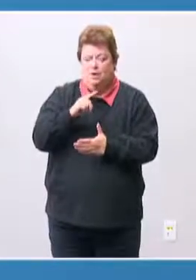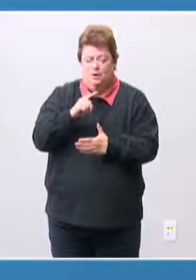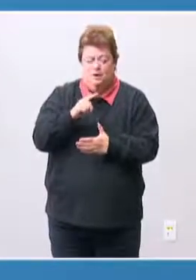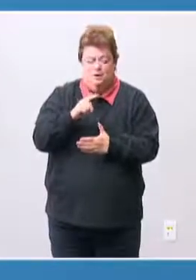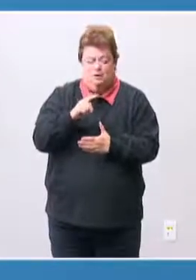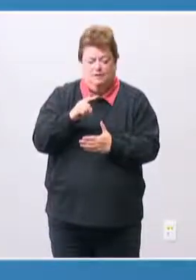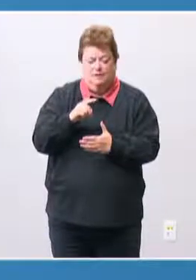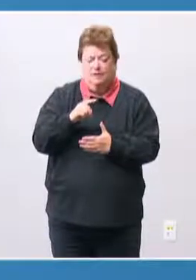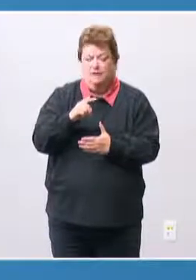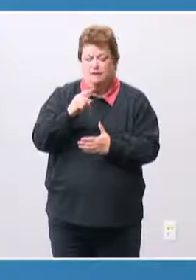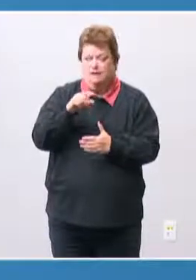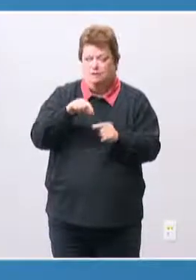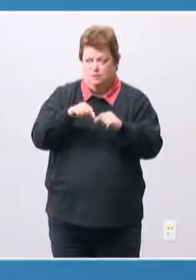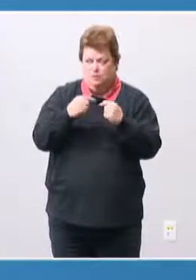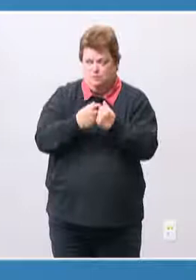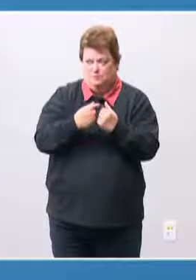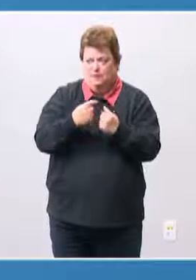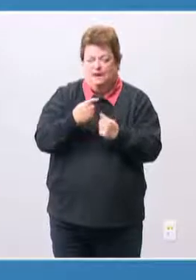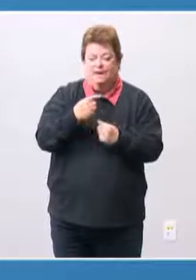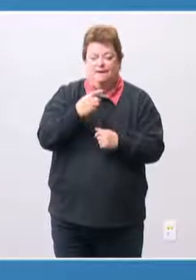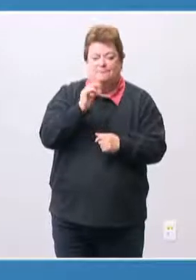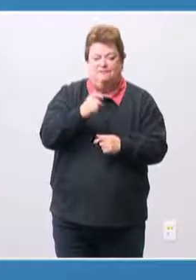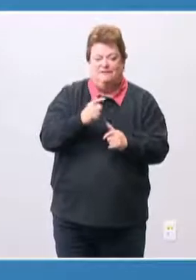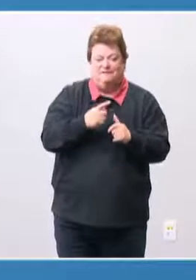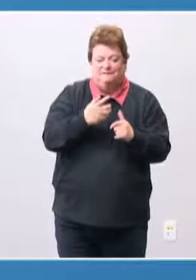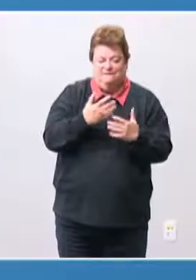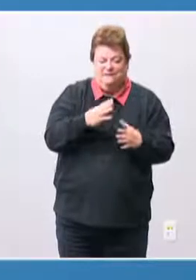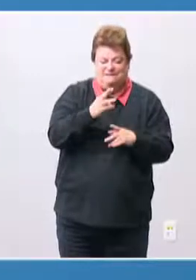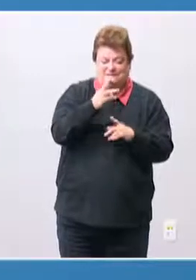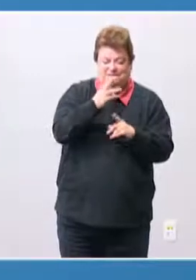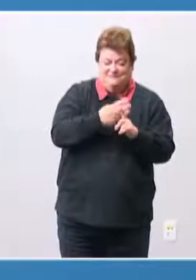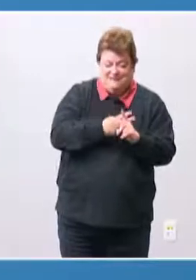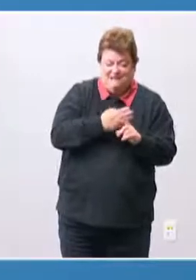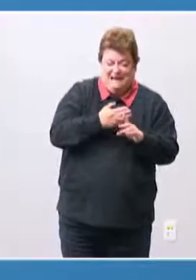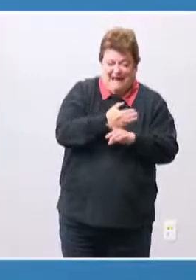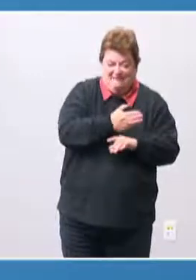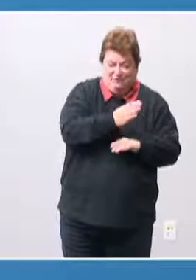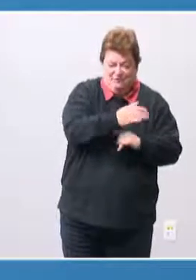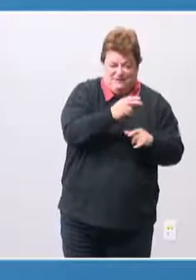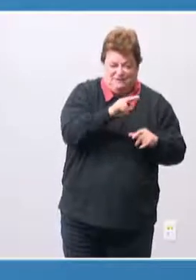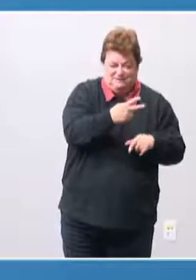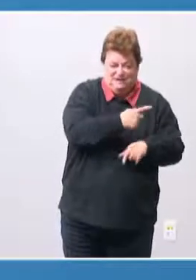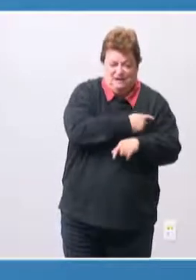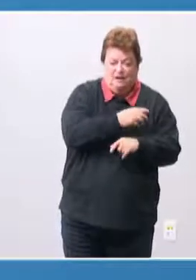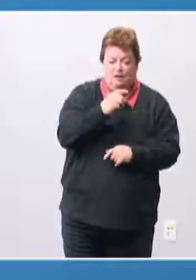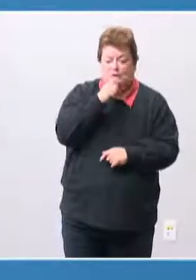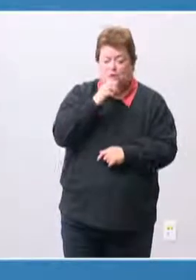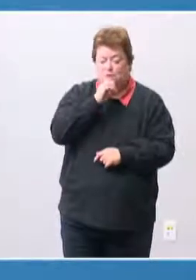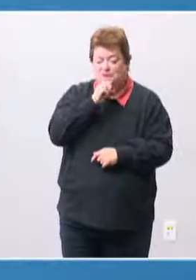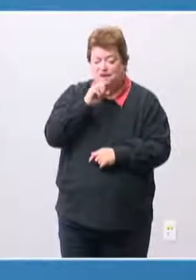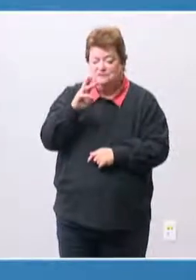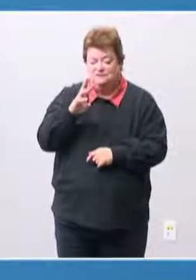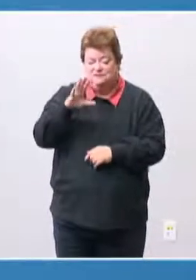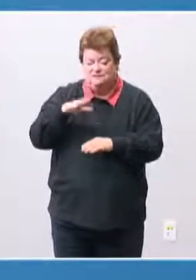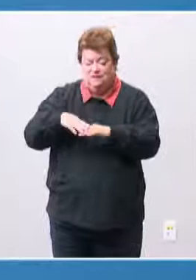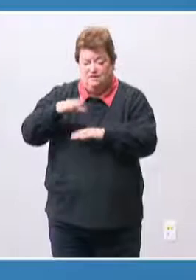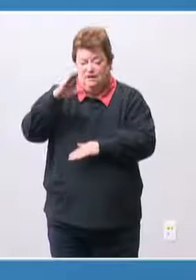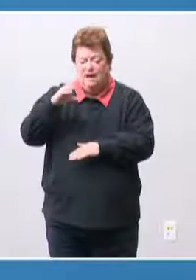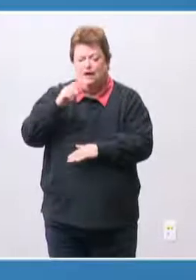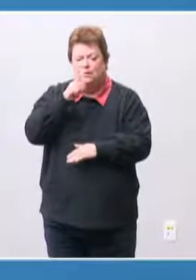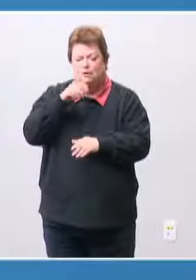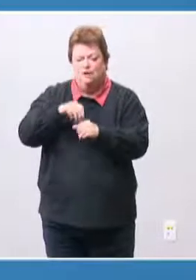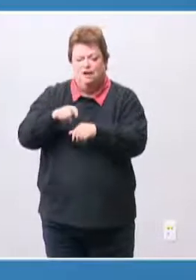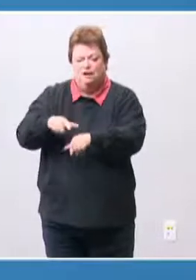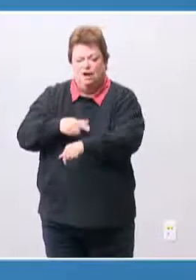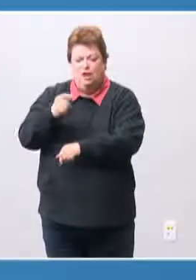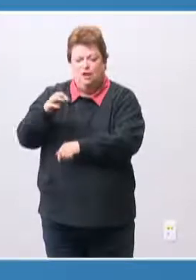groups at 6 months after their second dose: people 65 and older, and residents in long-term care